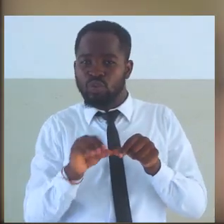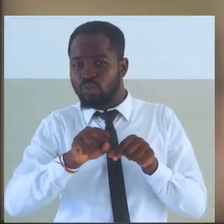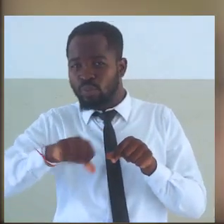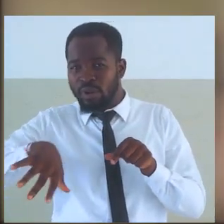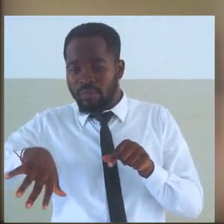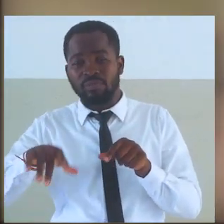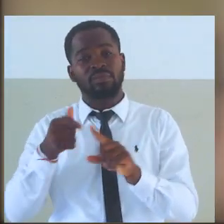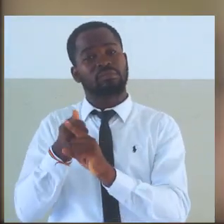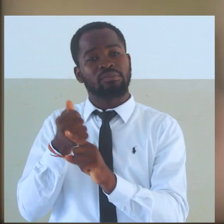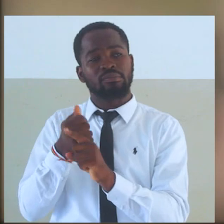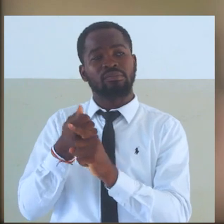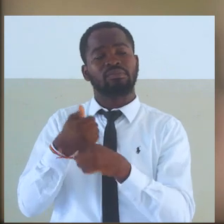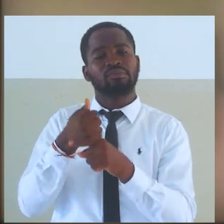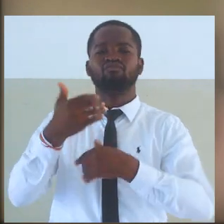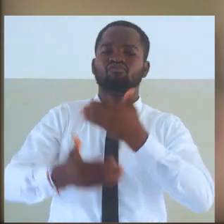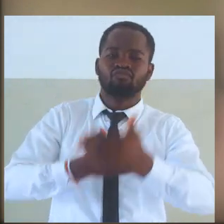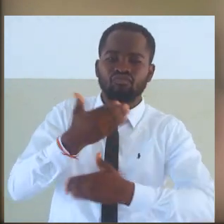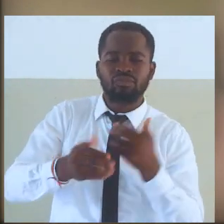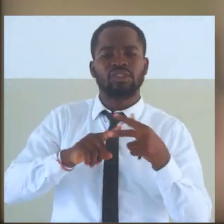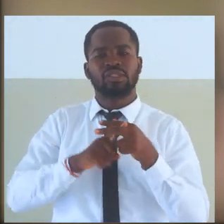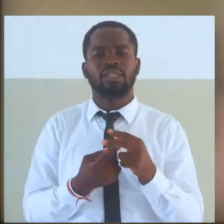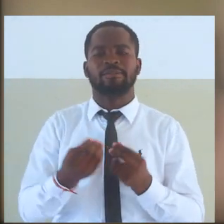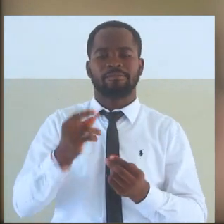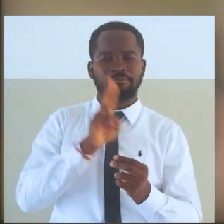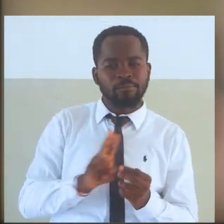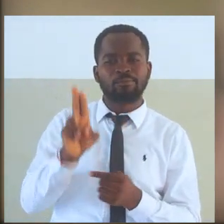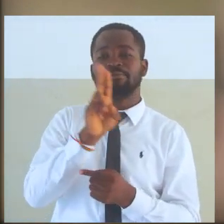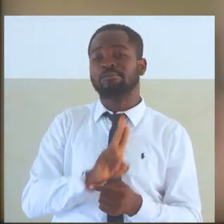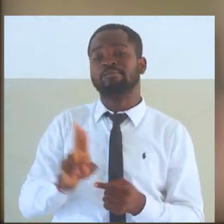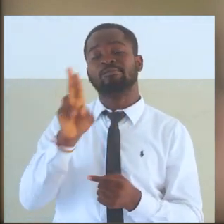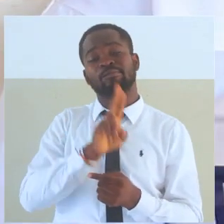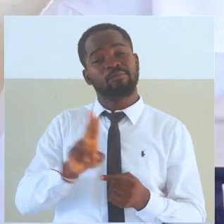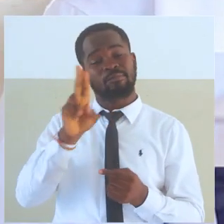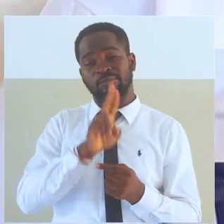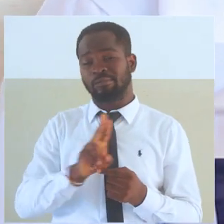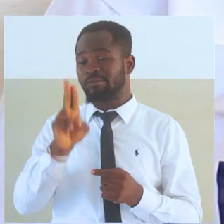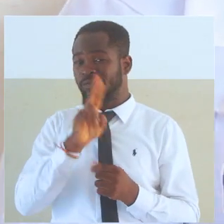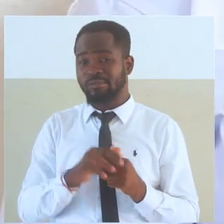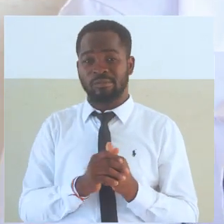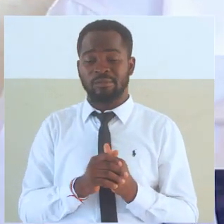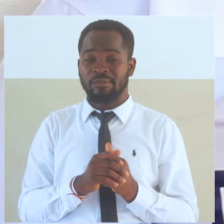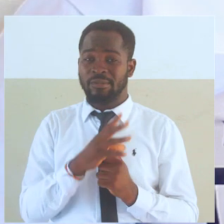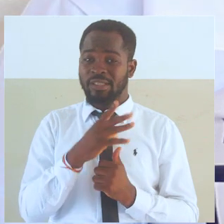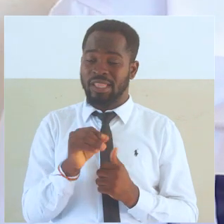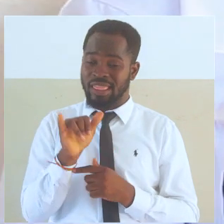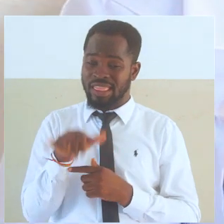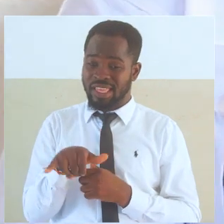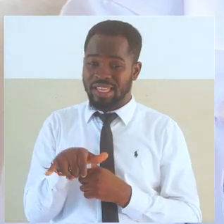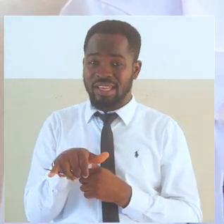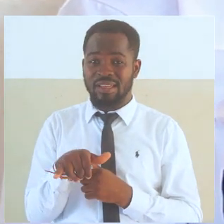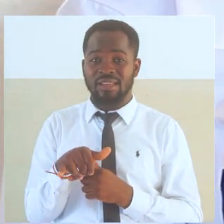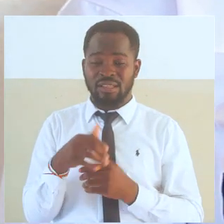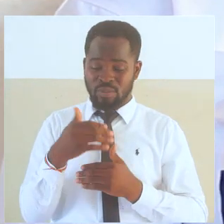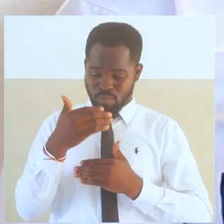permanently started wearing the catheter. And the process of inserting